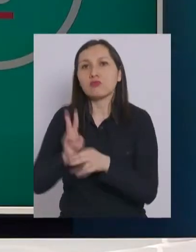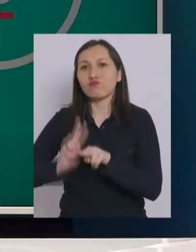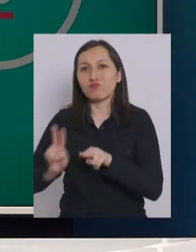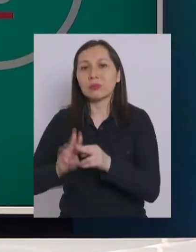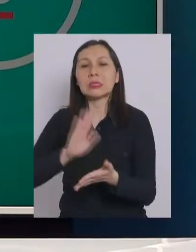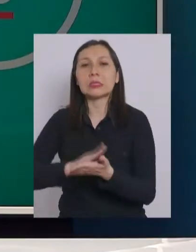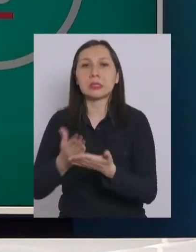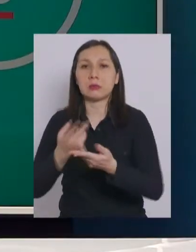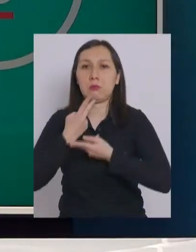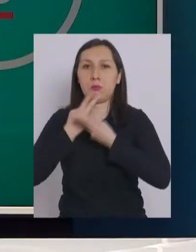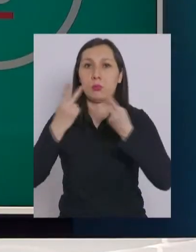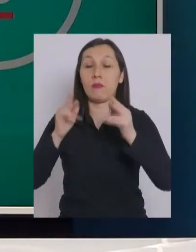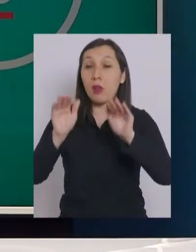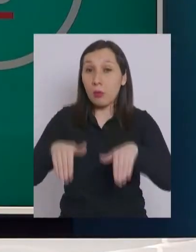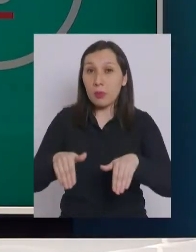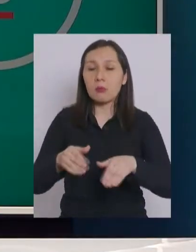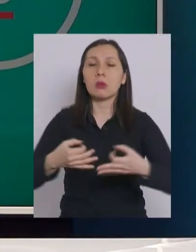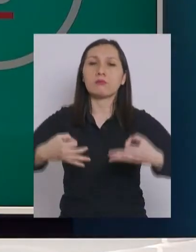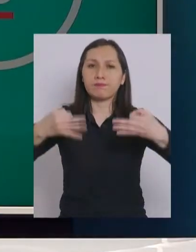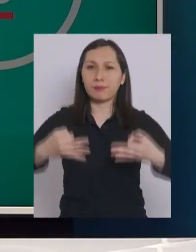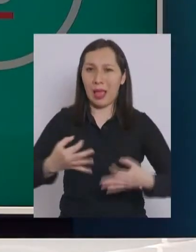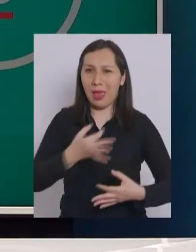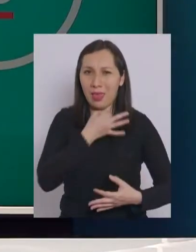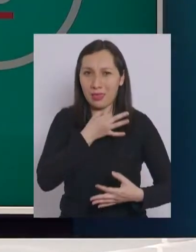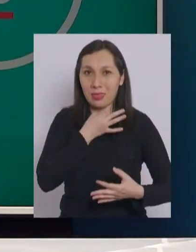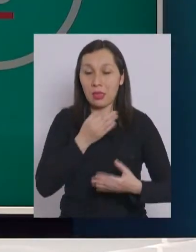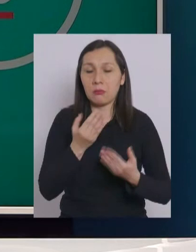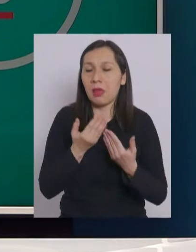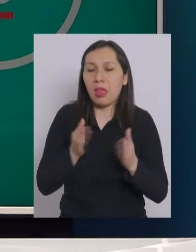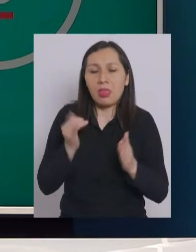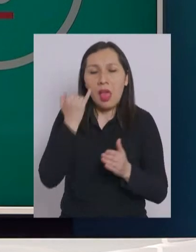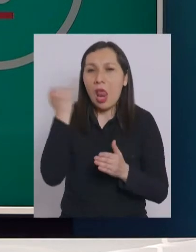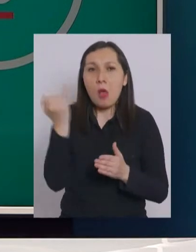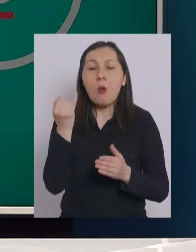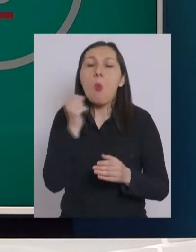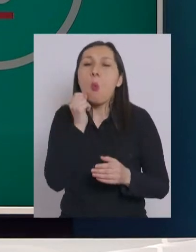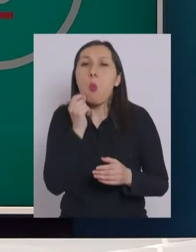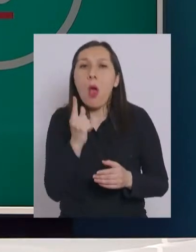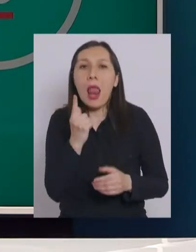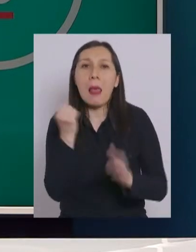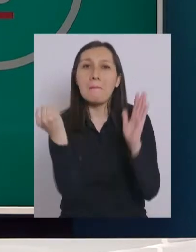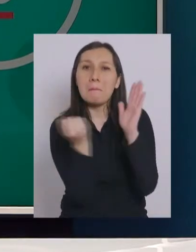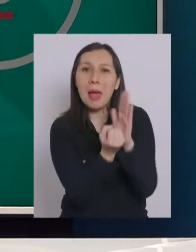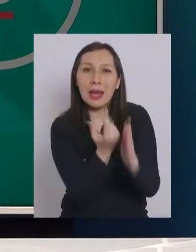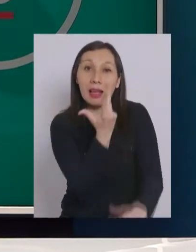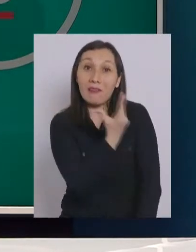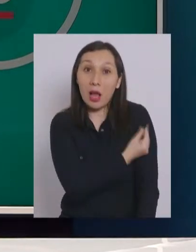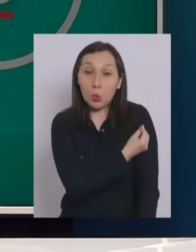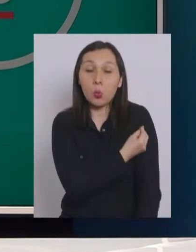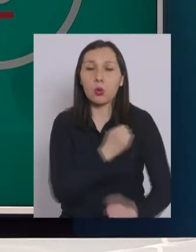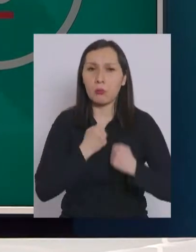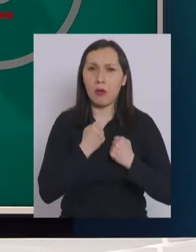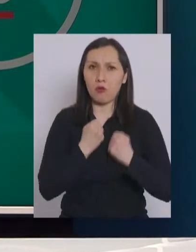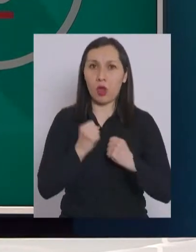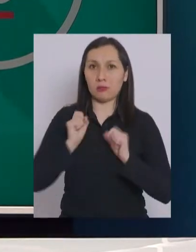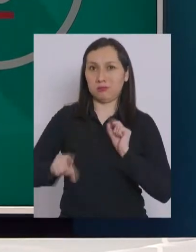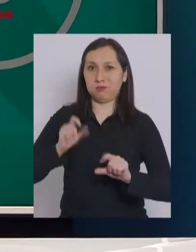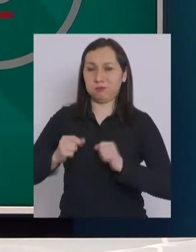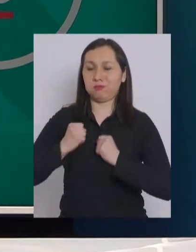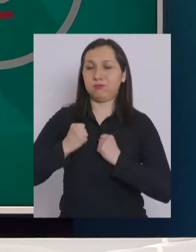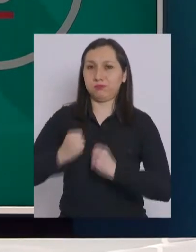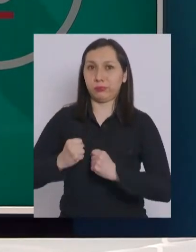better decisions in public health. And likewise, we can guarantee that regardless of the vaccine utilized to